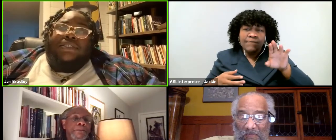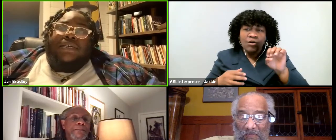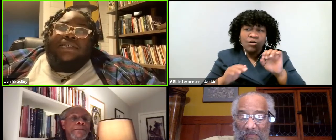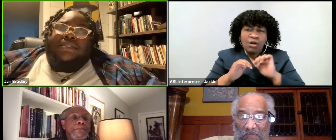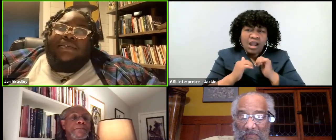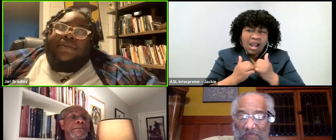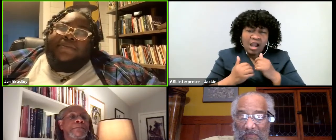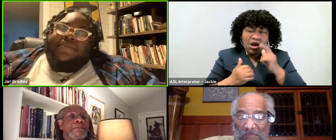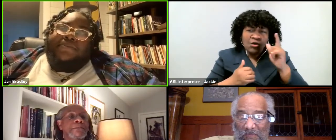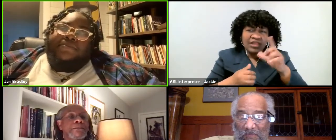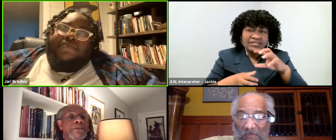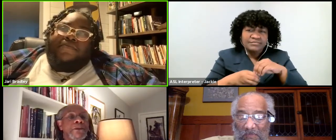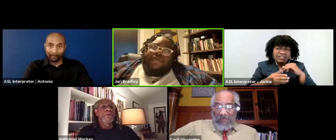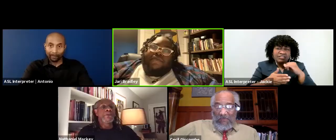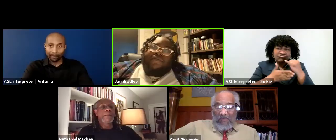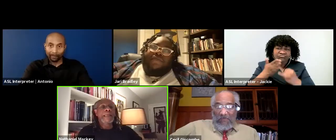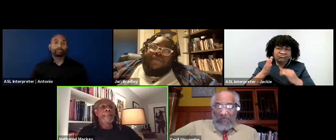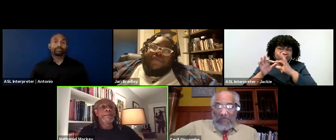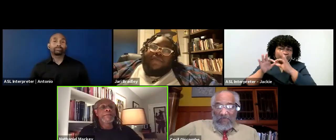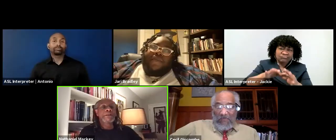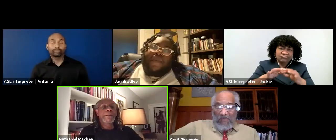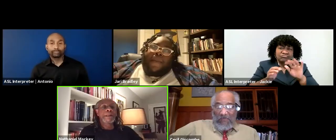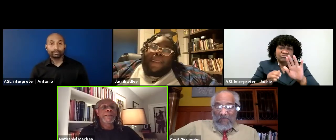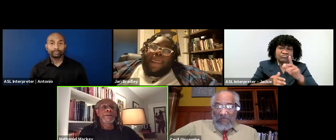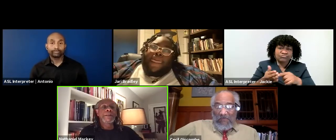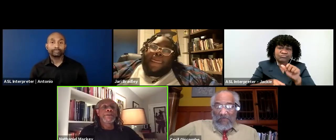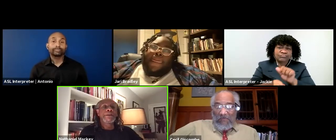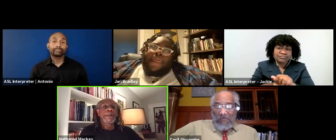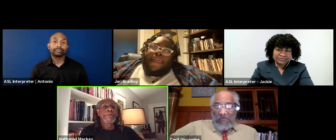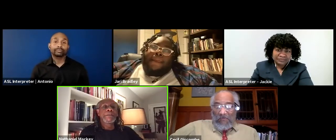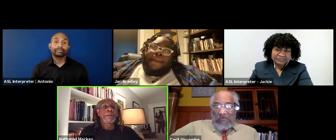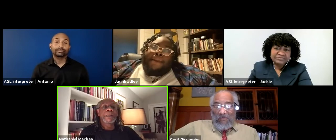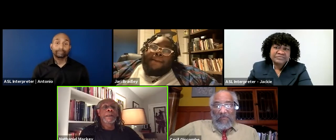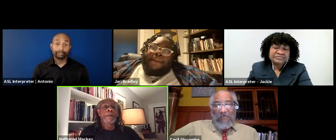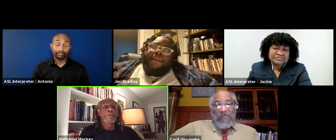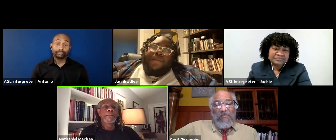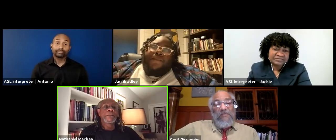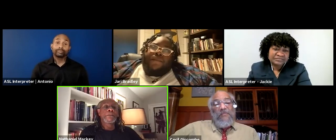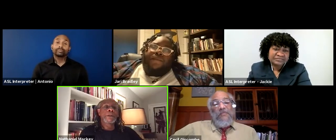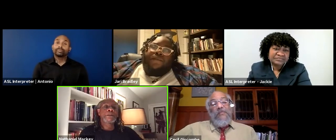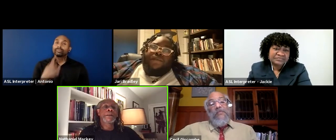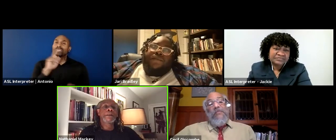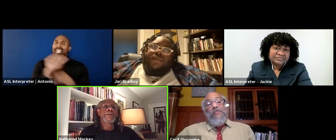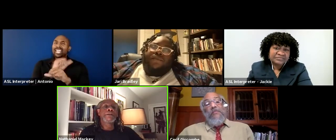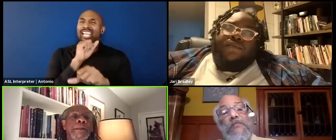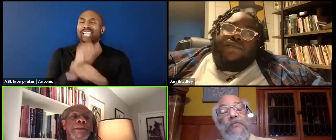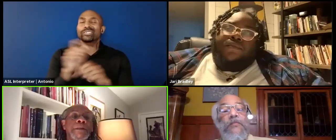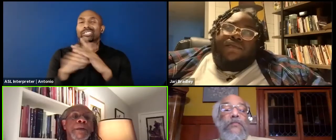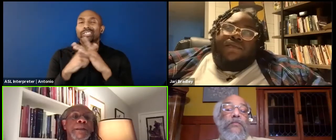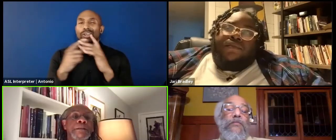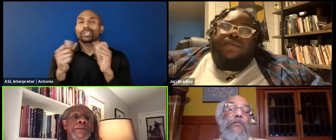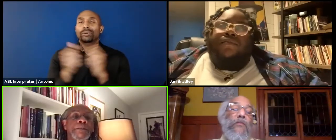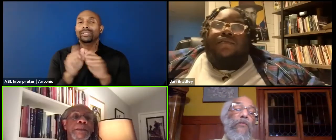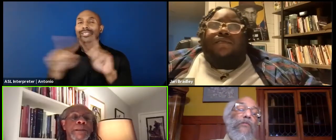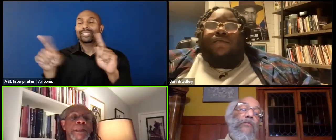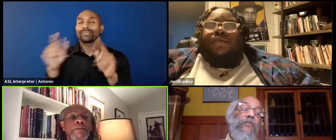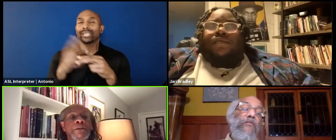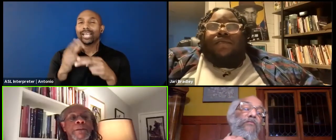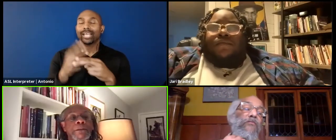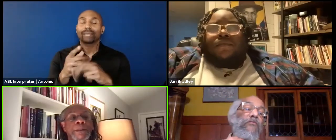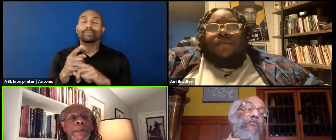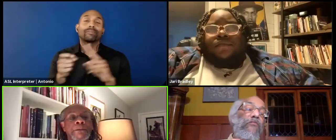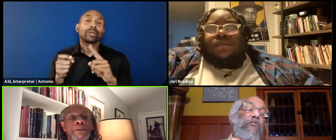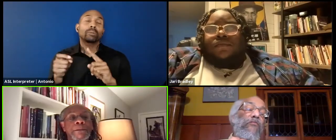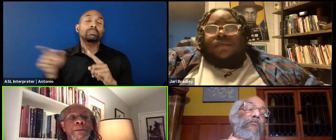over all these years? Well, it actually started under another name. Was started under another name by some people at